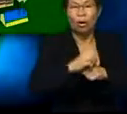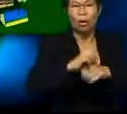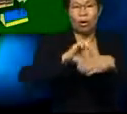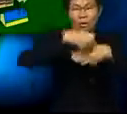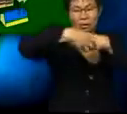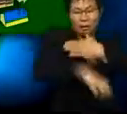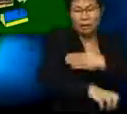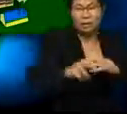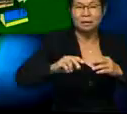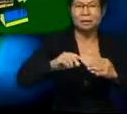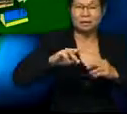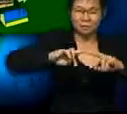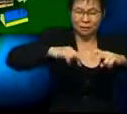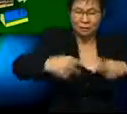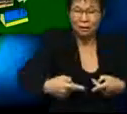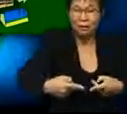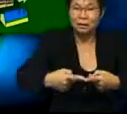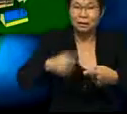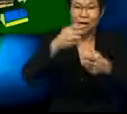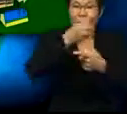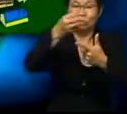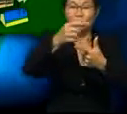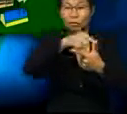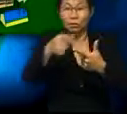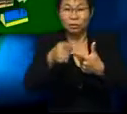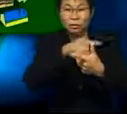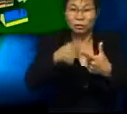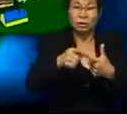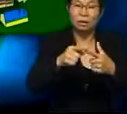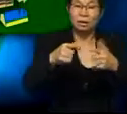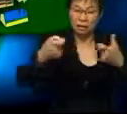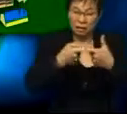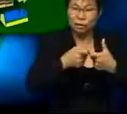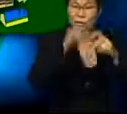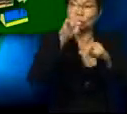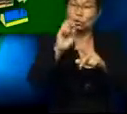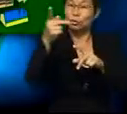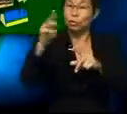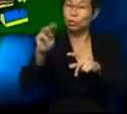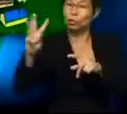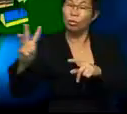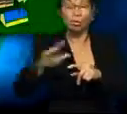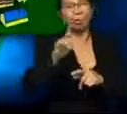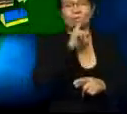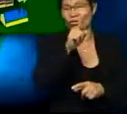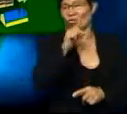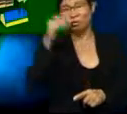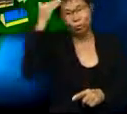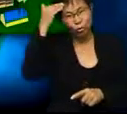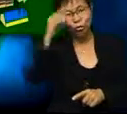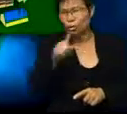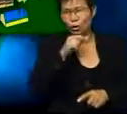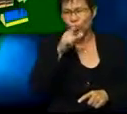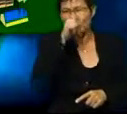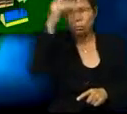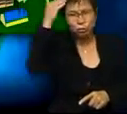generate alternating currents at 20 kilovolts? Of course you didn't know that. You're not supposed